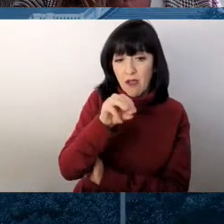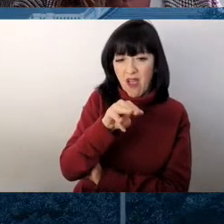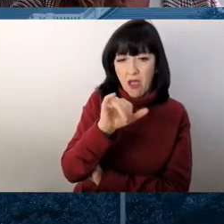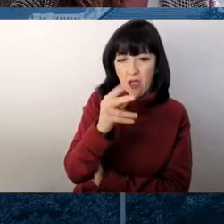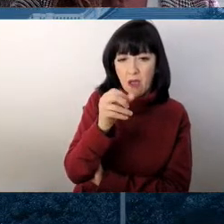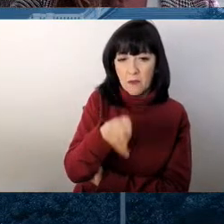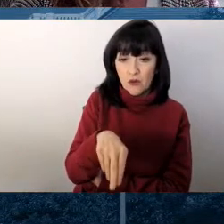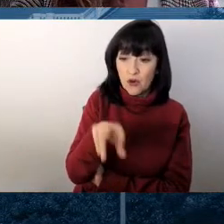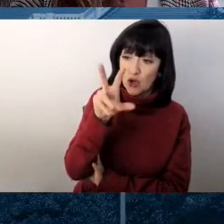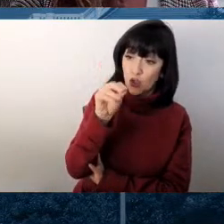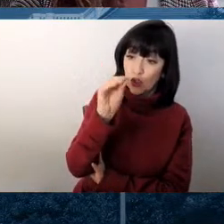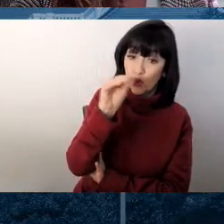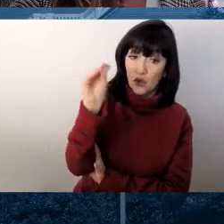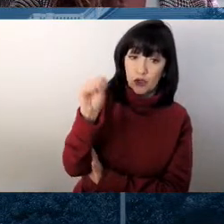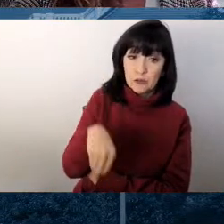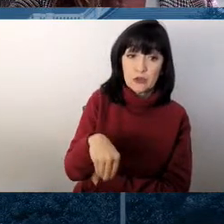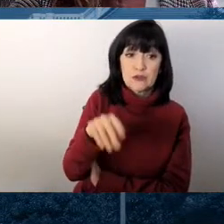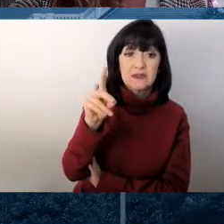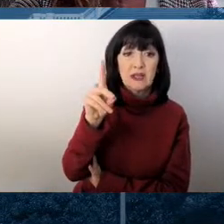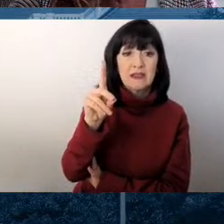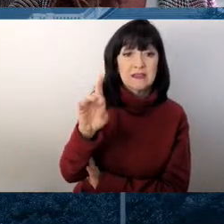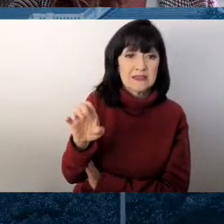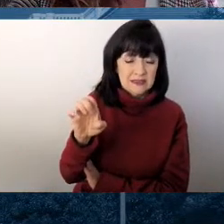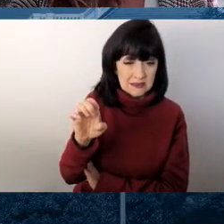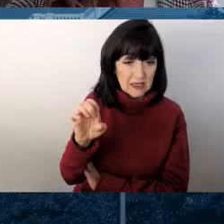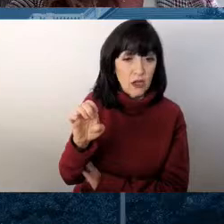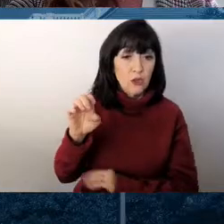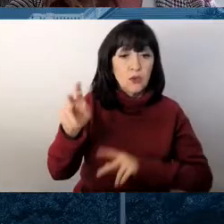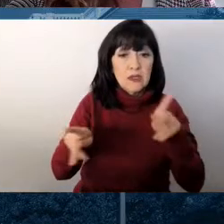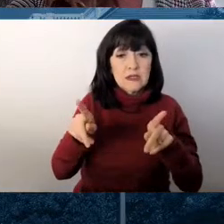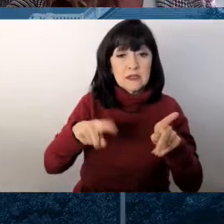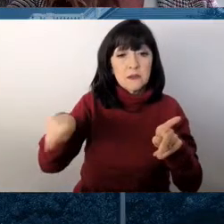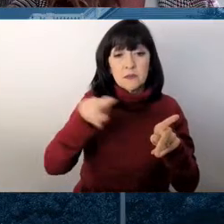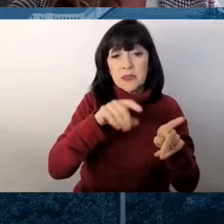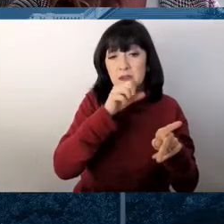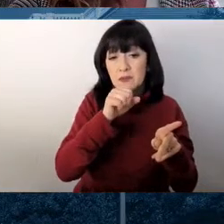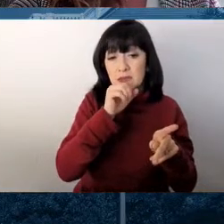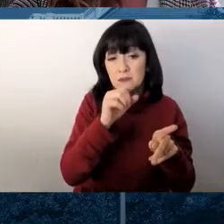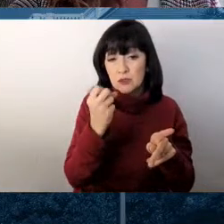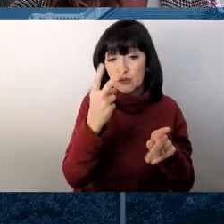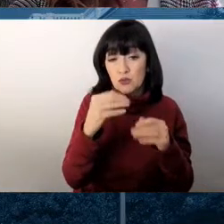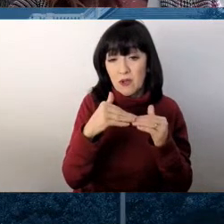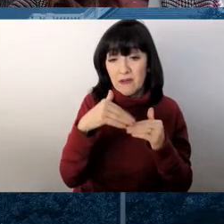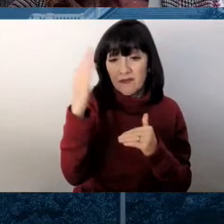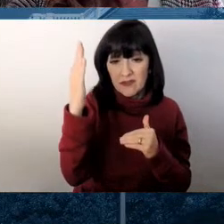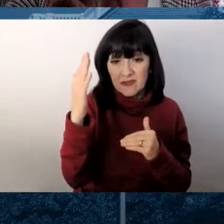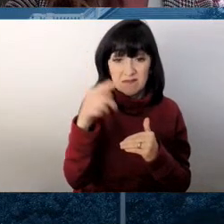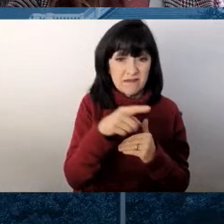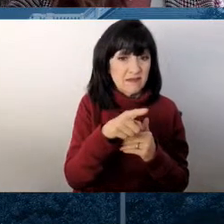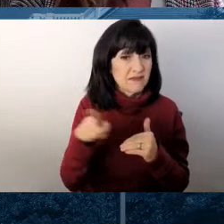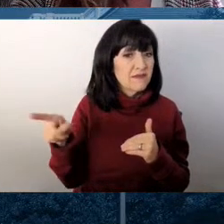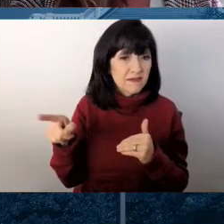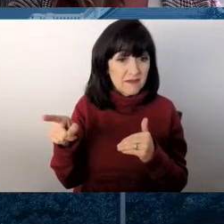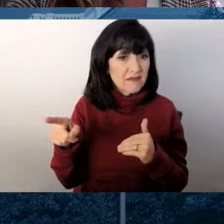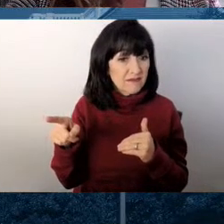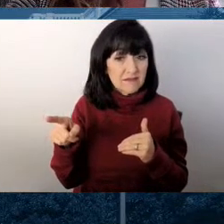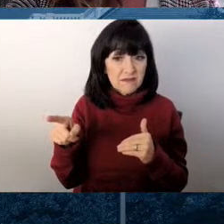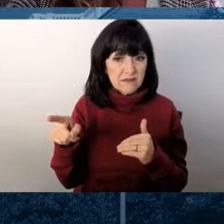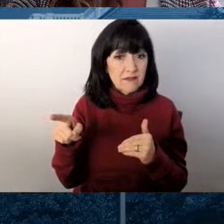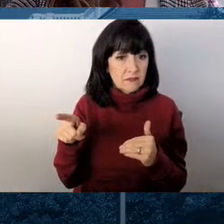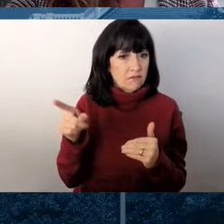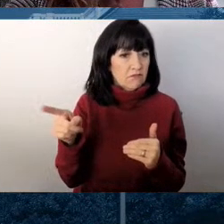Delaware population aged 12 and older are up to date on their vaccinations. We need to